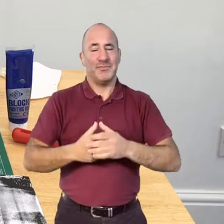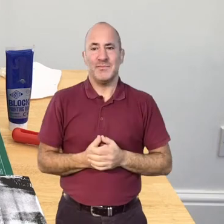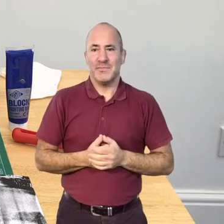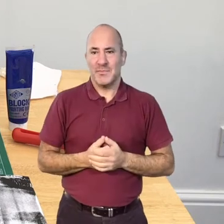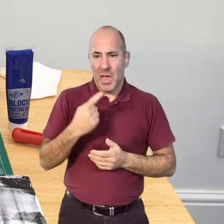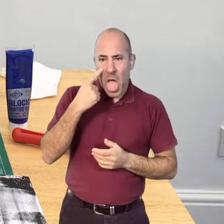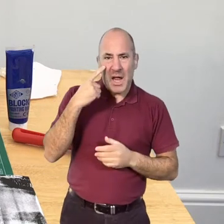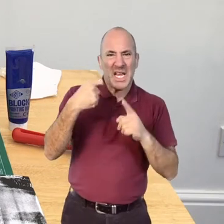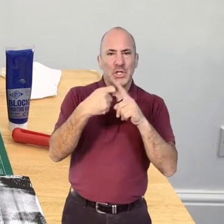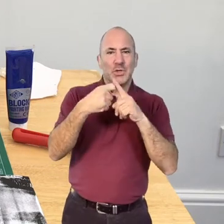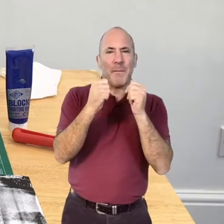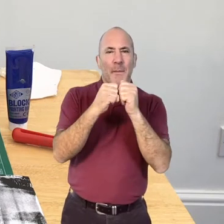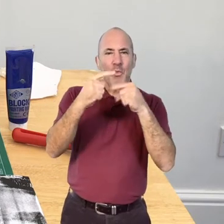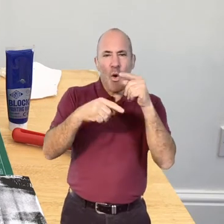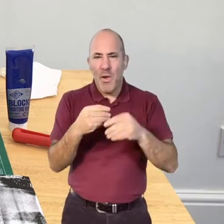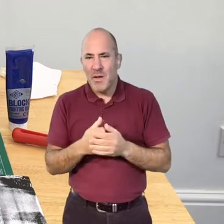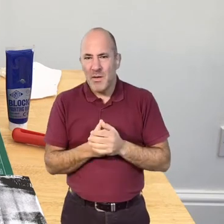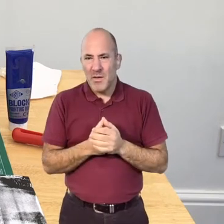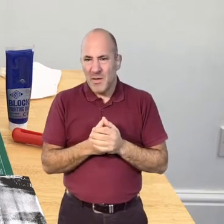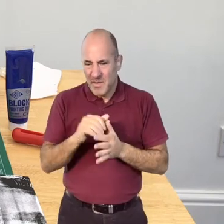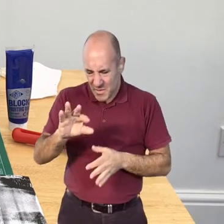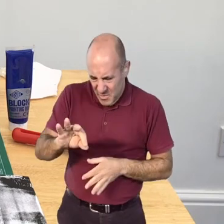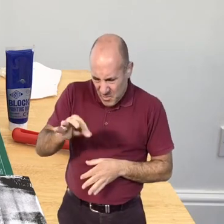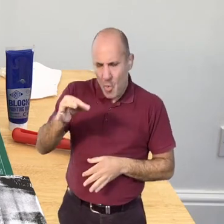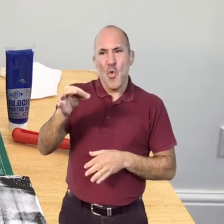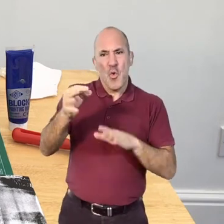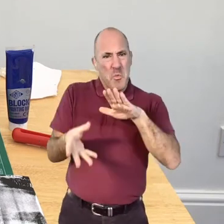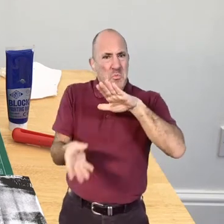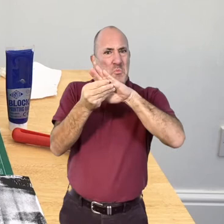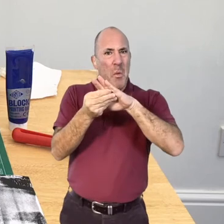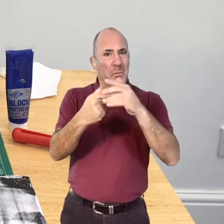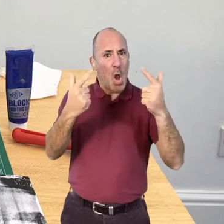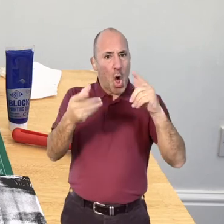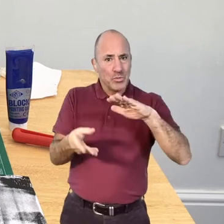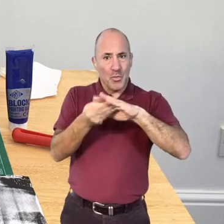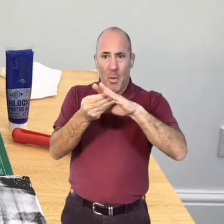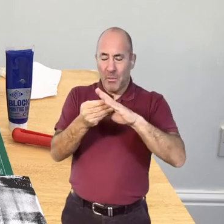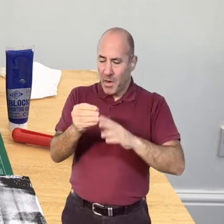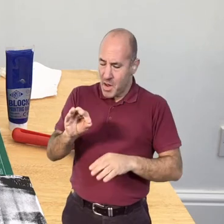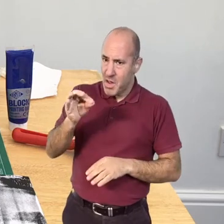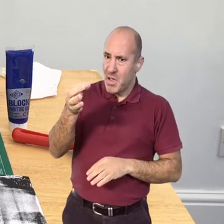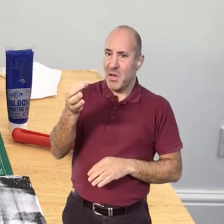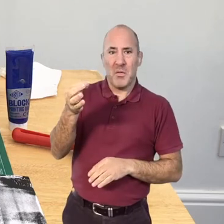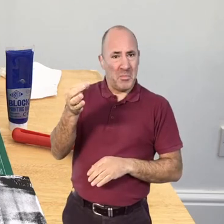kitchen roll. Ooh, the kitchen roll's picked up a lot of ink.